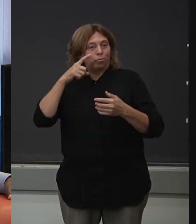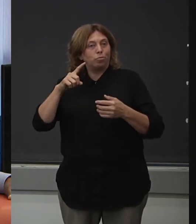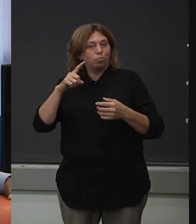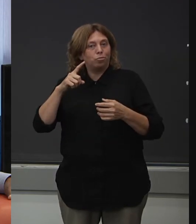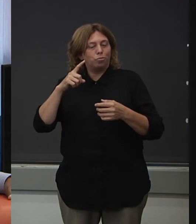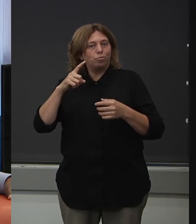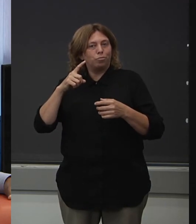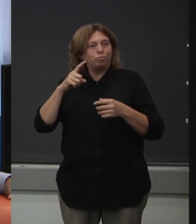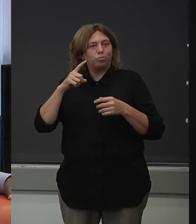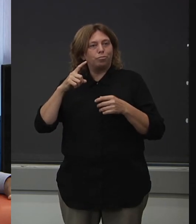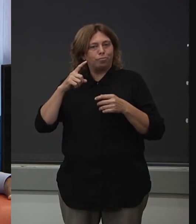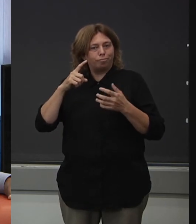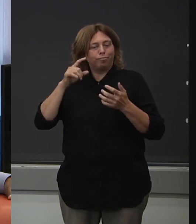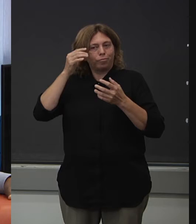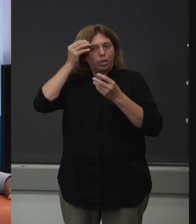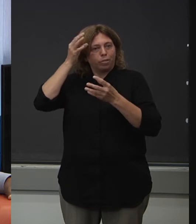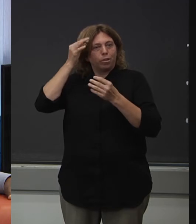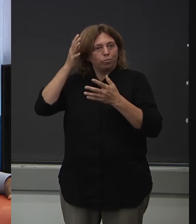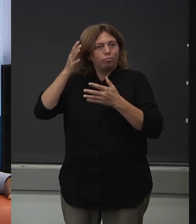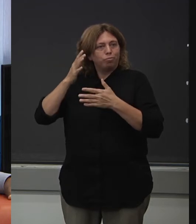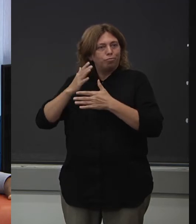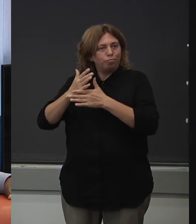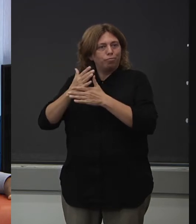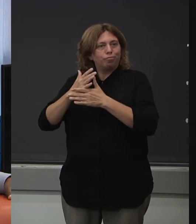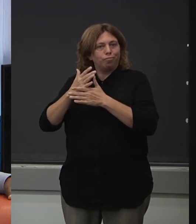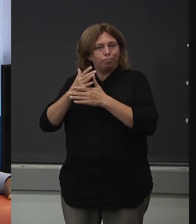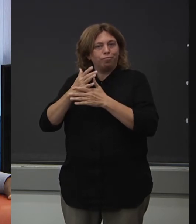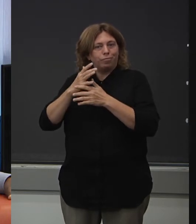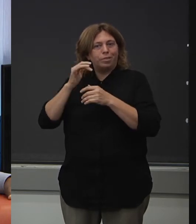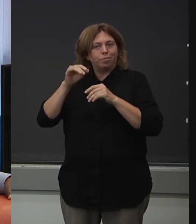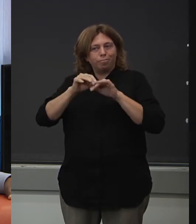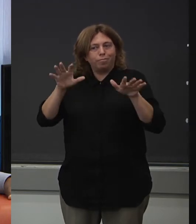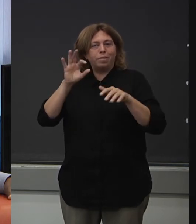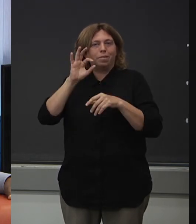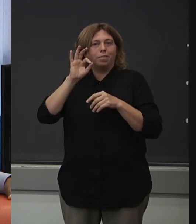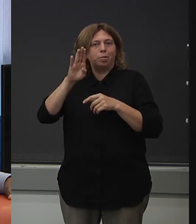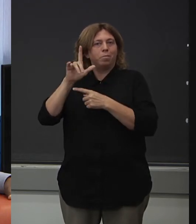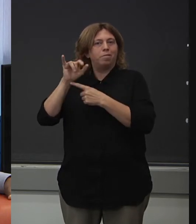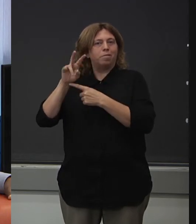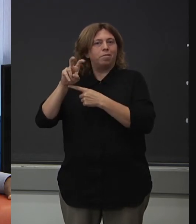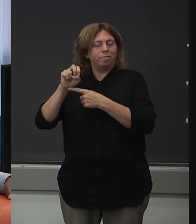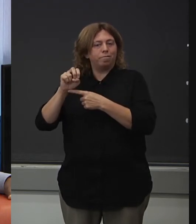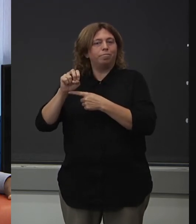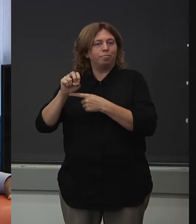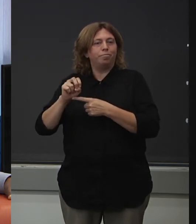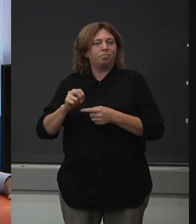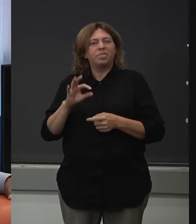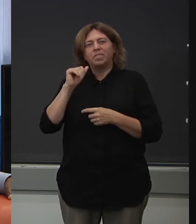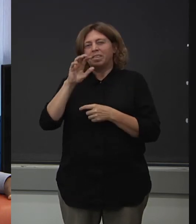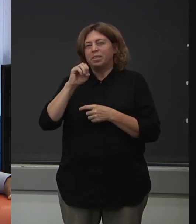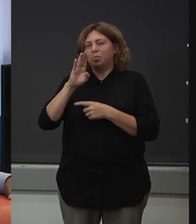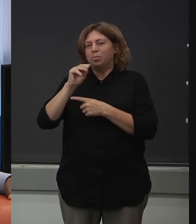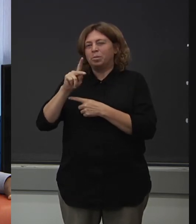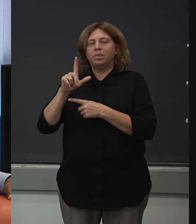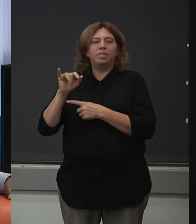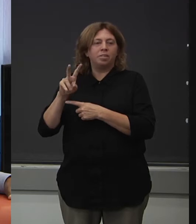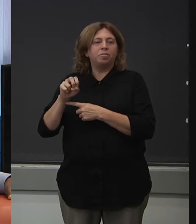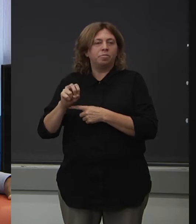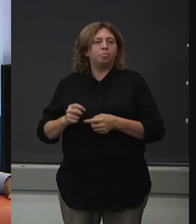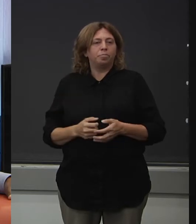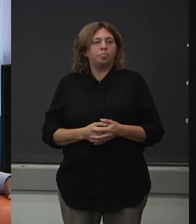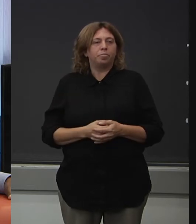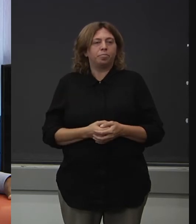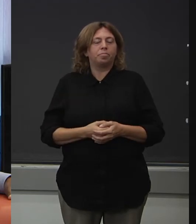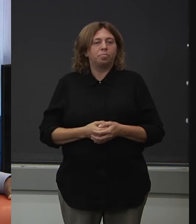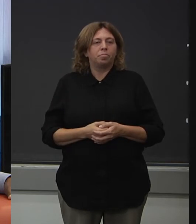informative Facebook Live event. We want to focus we want to take as